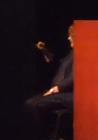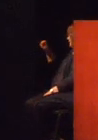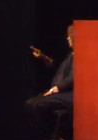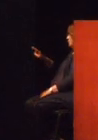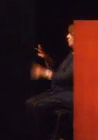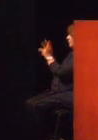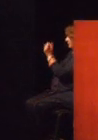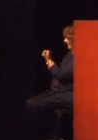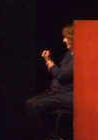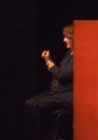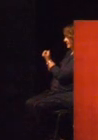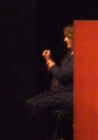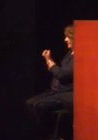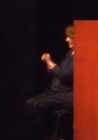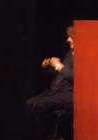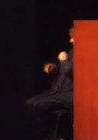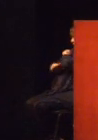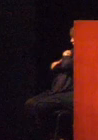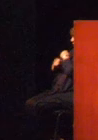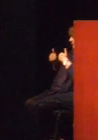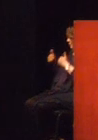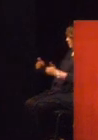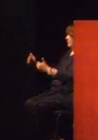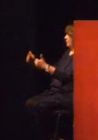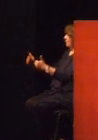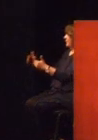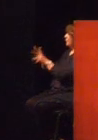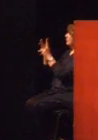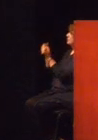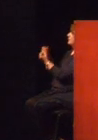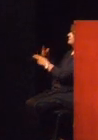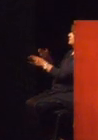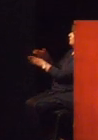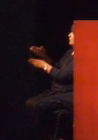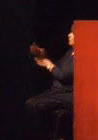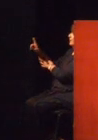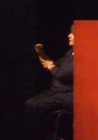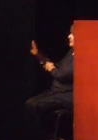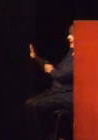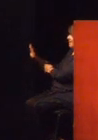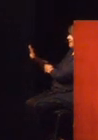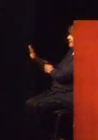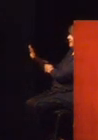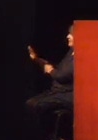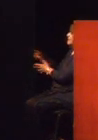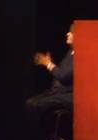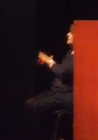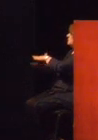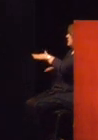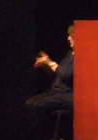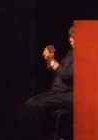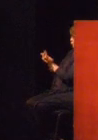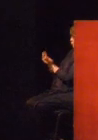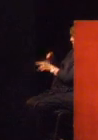Workshops. In the fall, they're moving forward with workshops called Career Lab, where they're basically doing group counseling